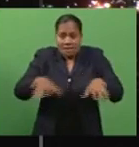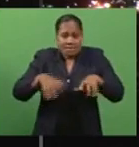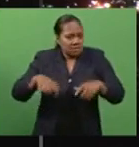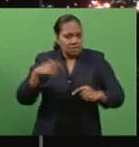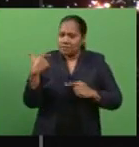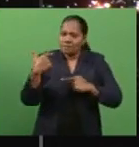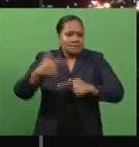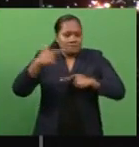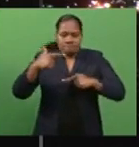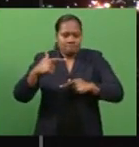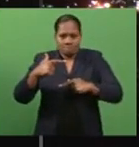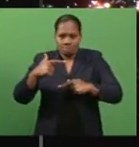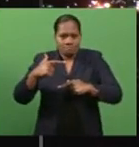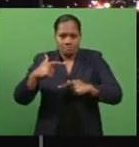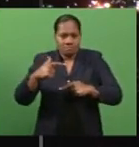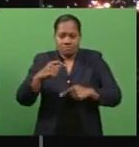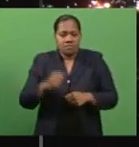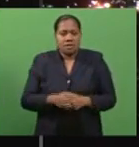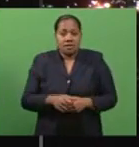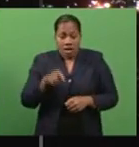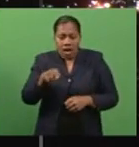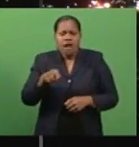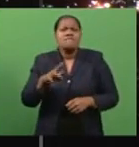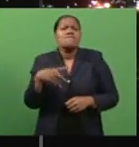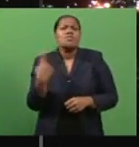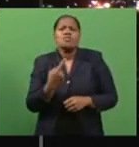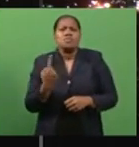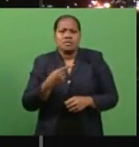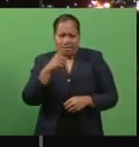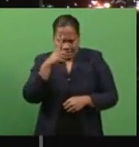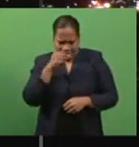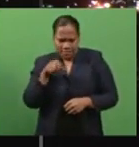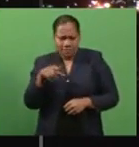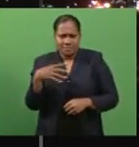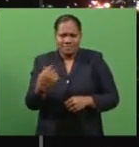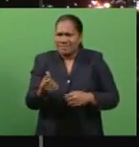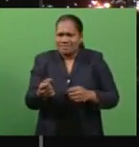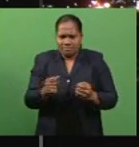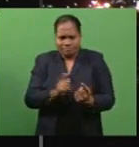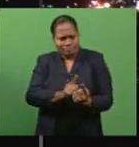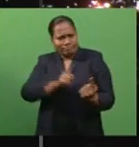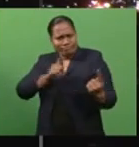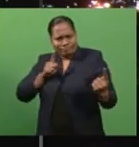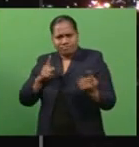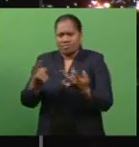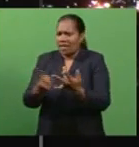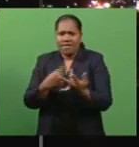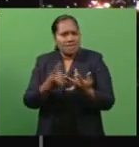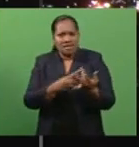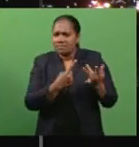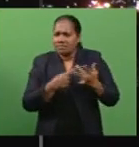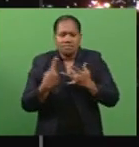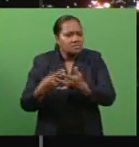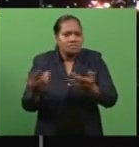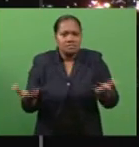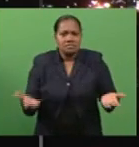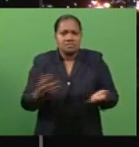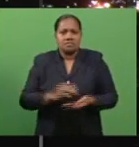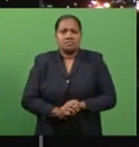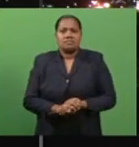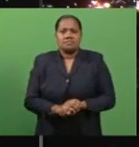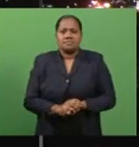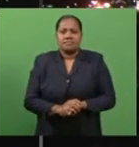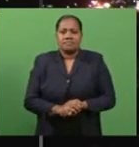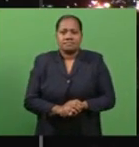this pandemic, in particular for those that can be done within a safe physical distance from others, and therefore rules out any